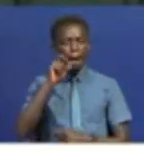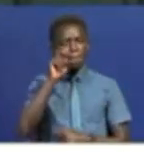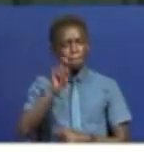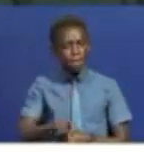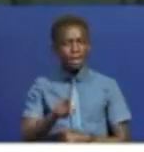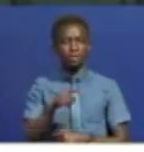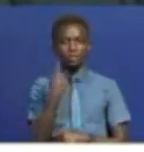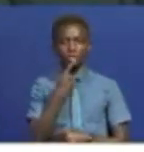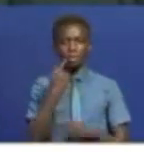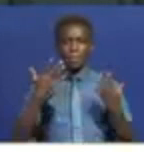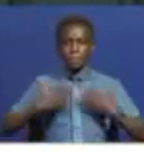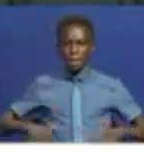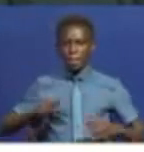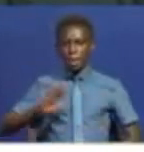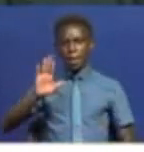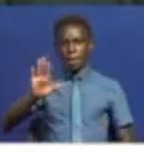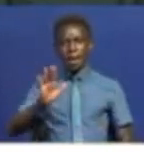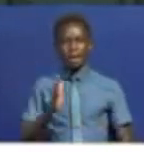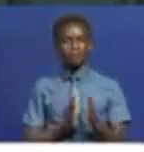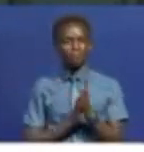the electorate at heart.